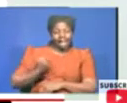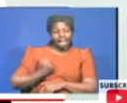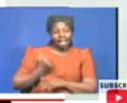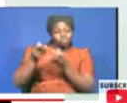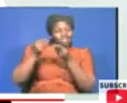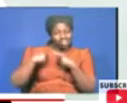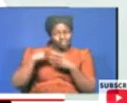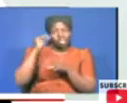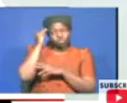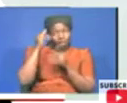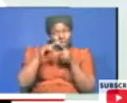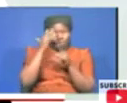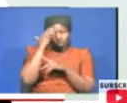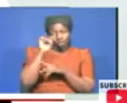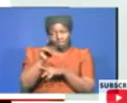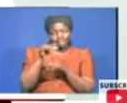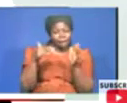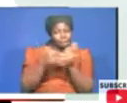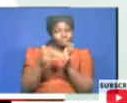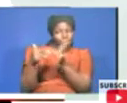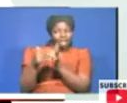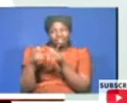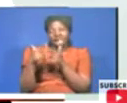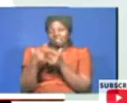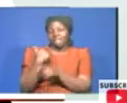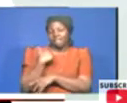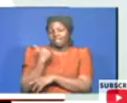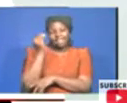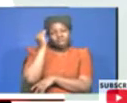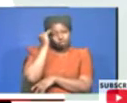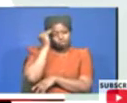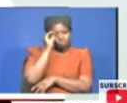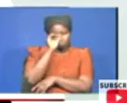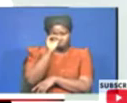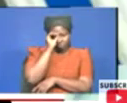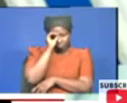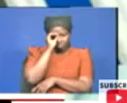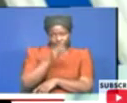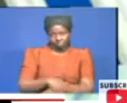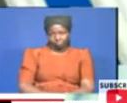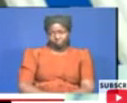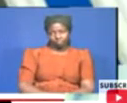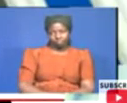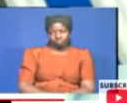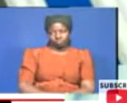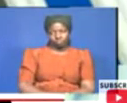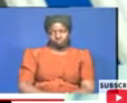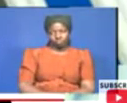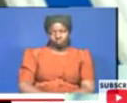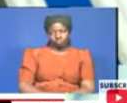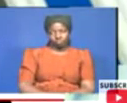education. But because of this hindrance, there is no education. Okay. Yes. But then what kind of courses do you offer